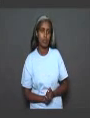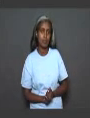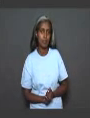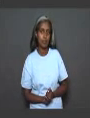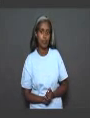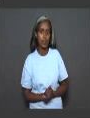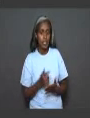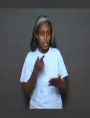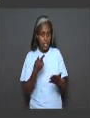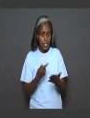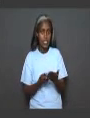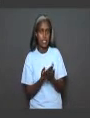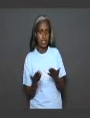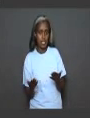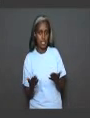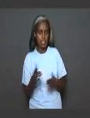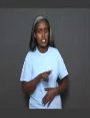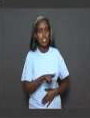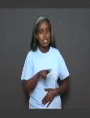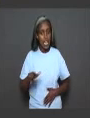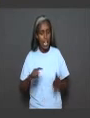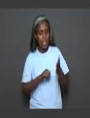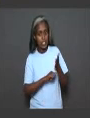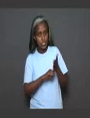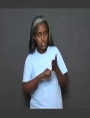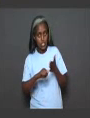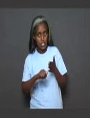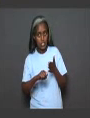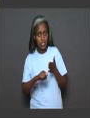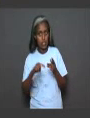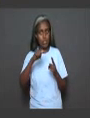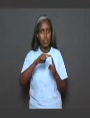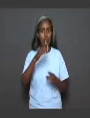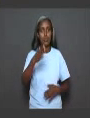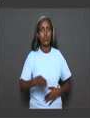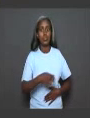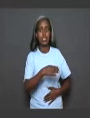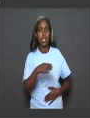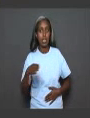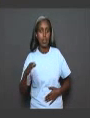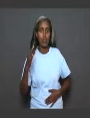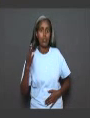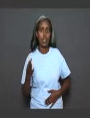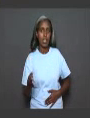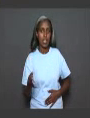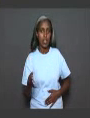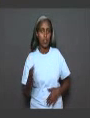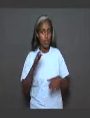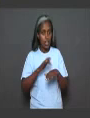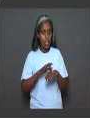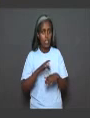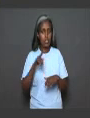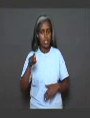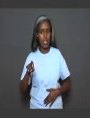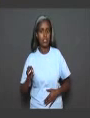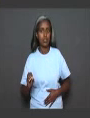In that case, the line tangent to the graph of f at x